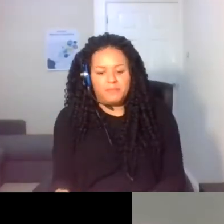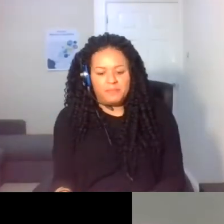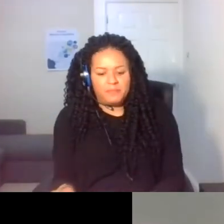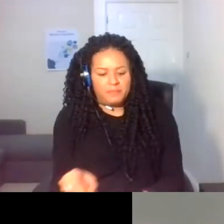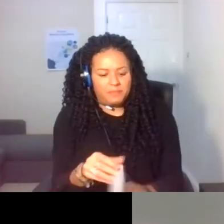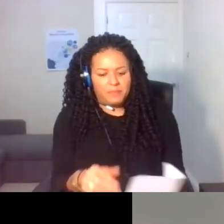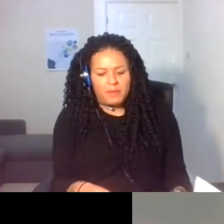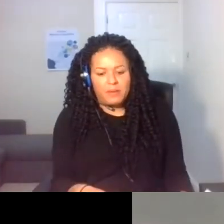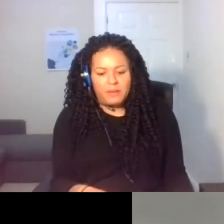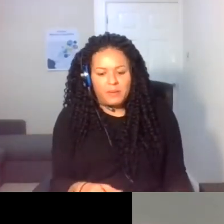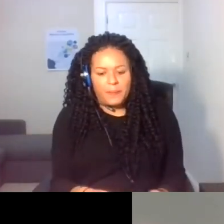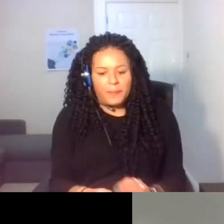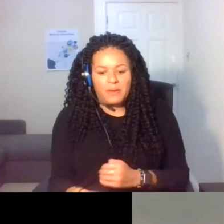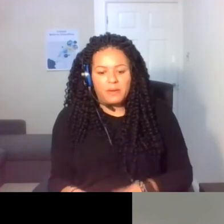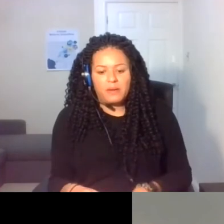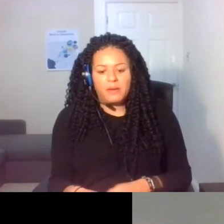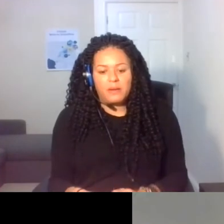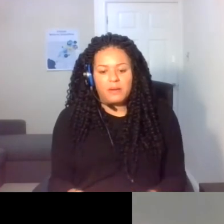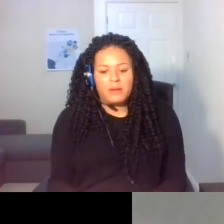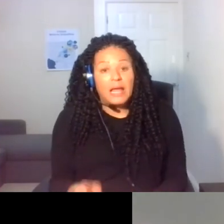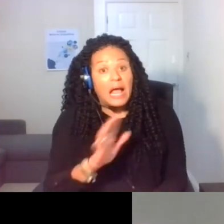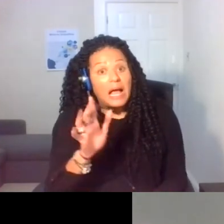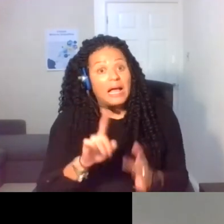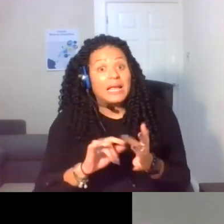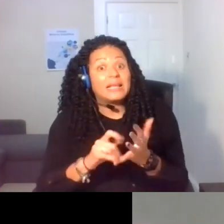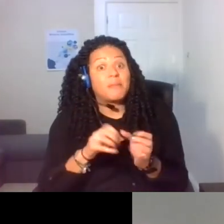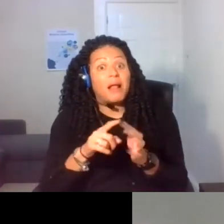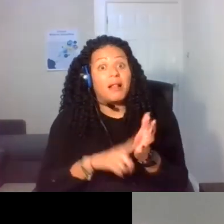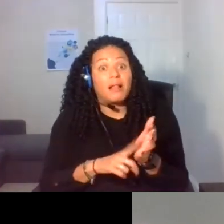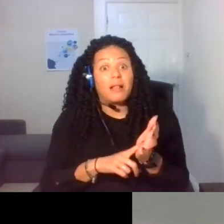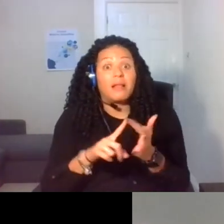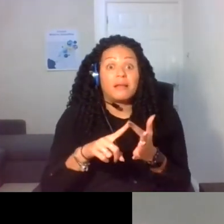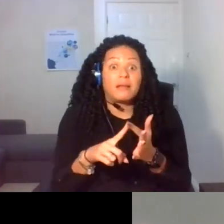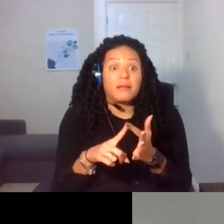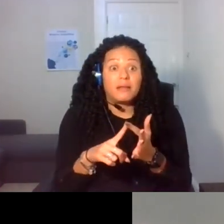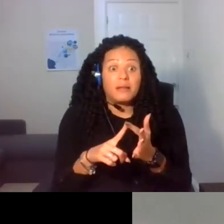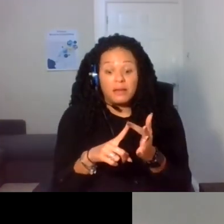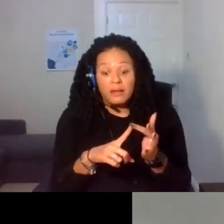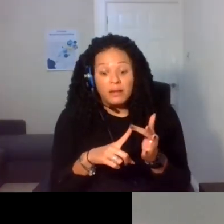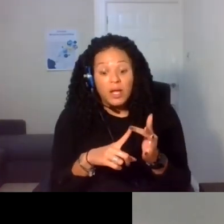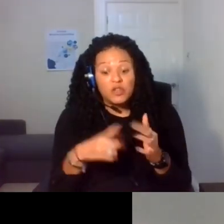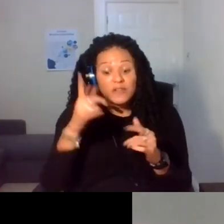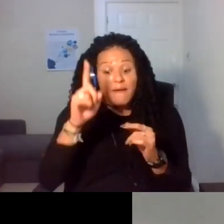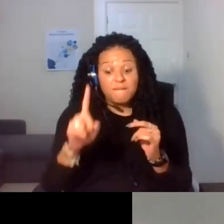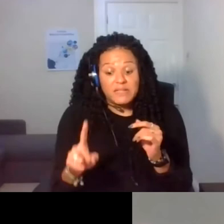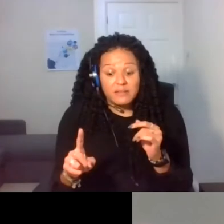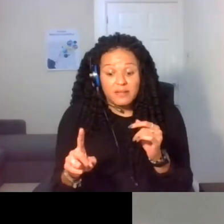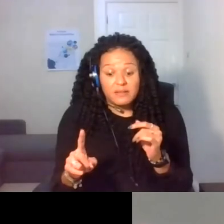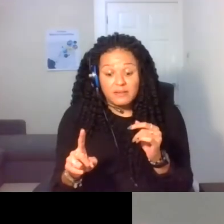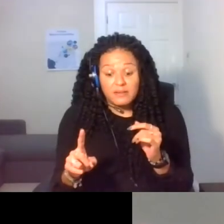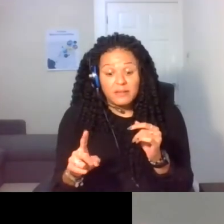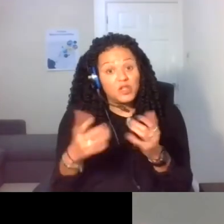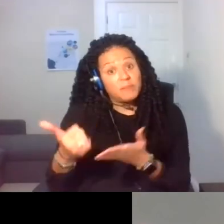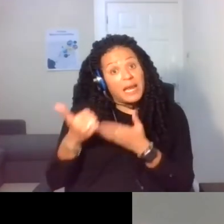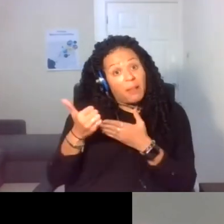scientific guest. So hi, Isabelle. Hi. She's a physicist from Teledyne UTV in Chelmsford, and she's been helping me write some music